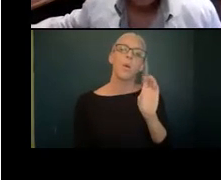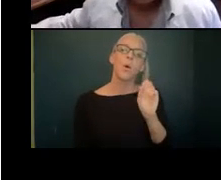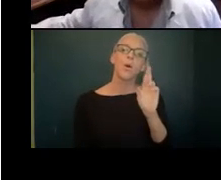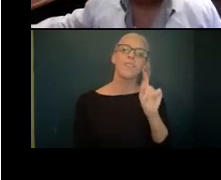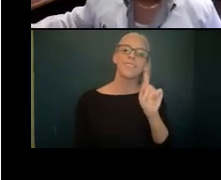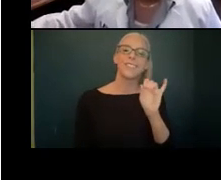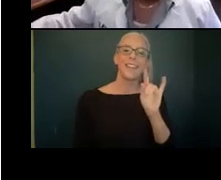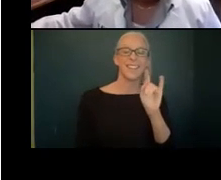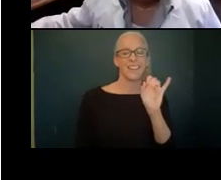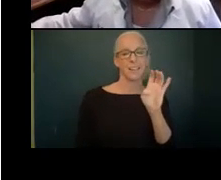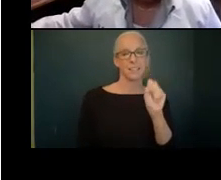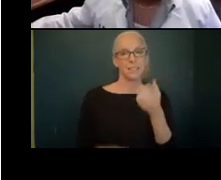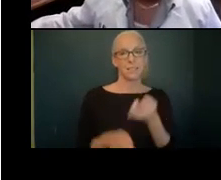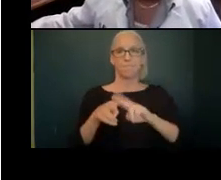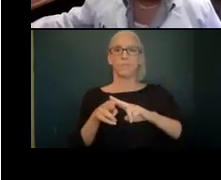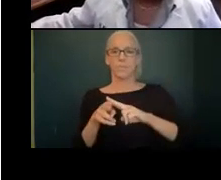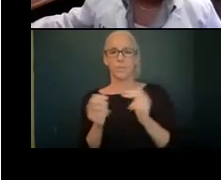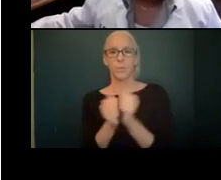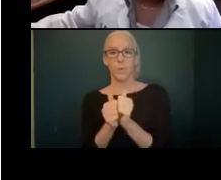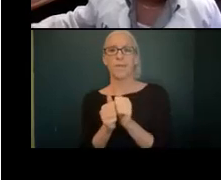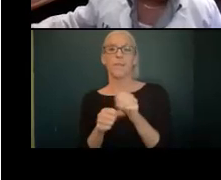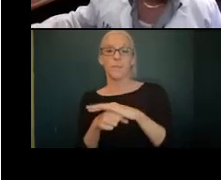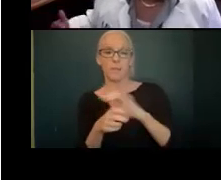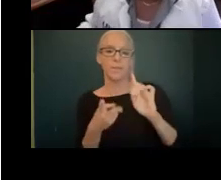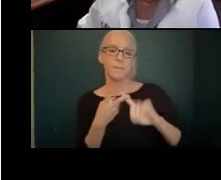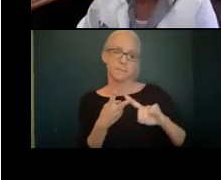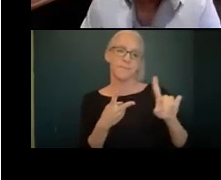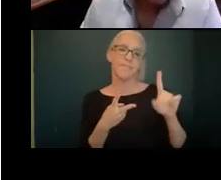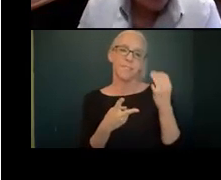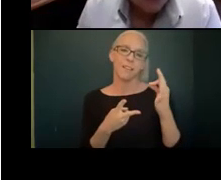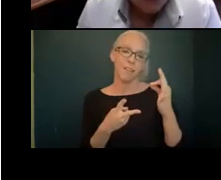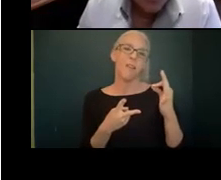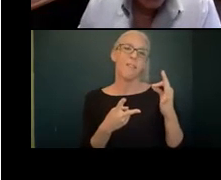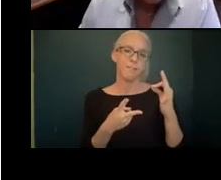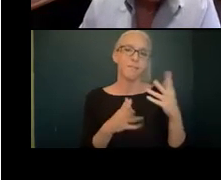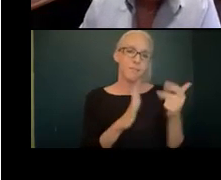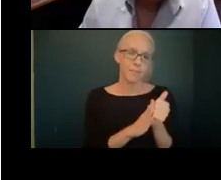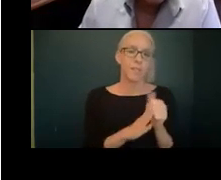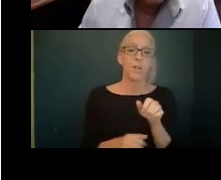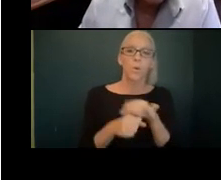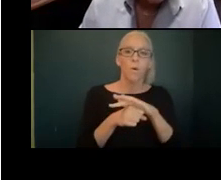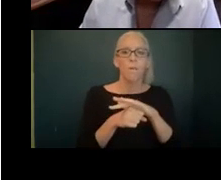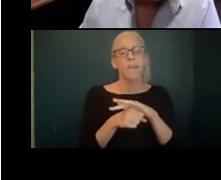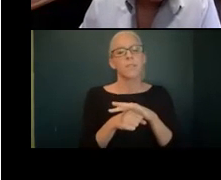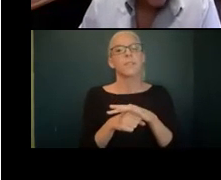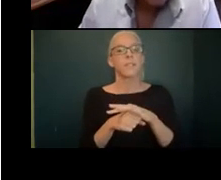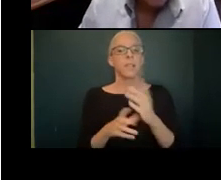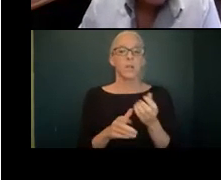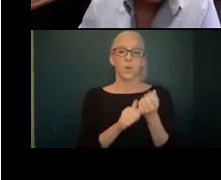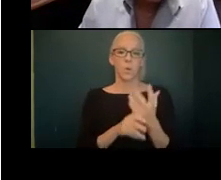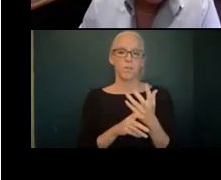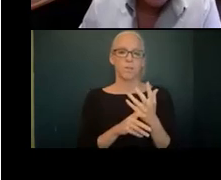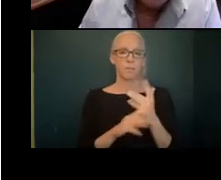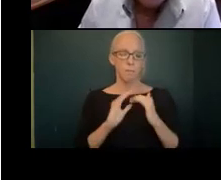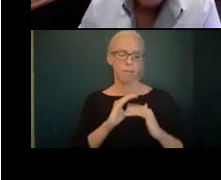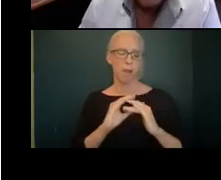blood clots, heart attacks, deep venous thrombosis, because COVID itself causes a lot of coagulation problems. So with the vaccines,